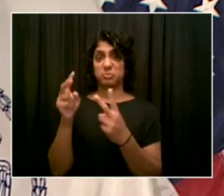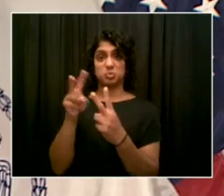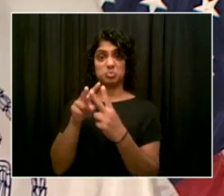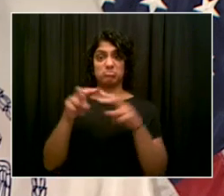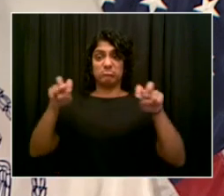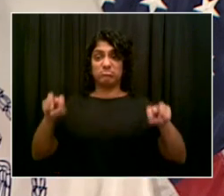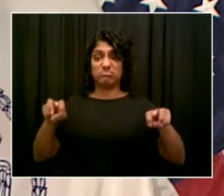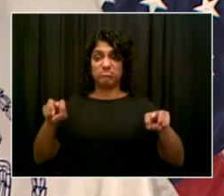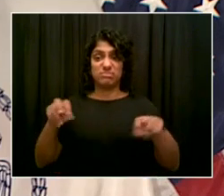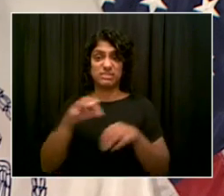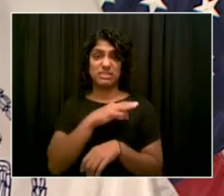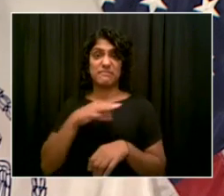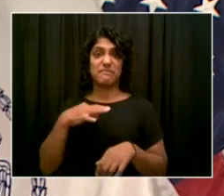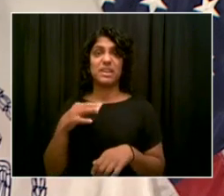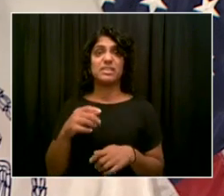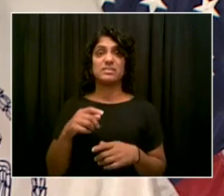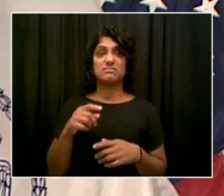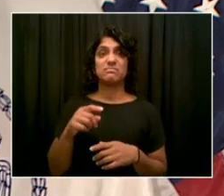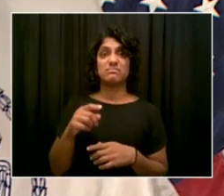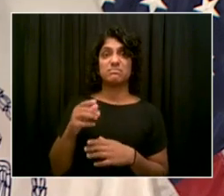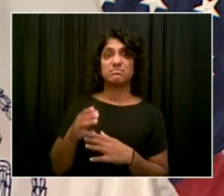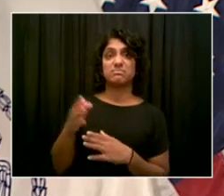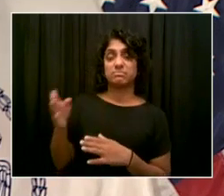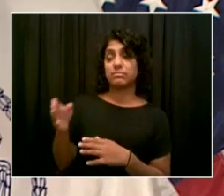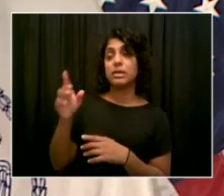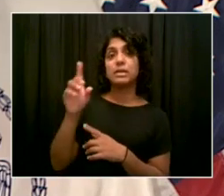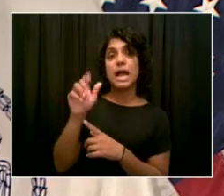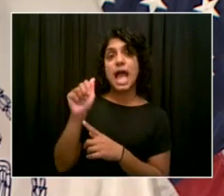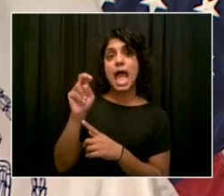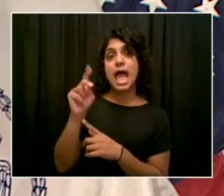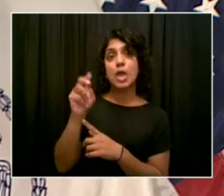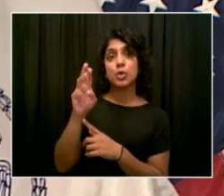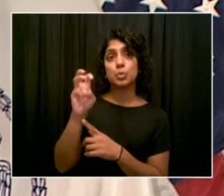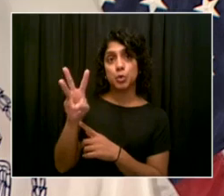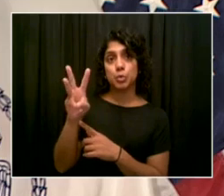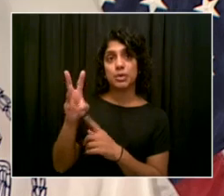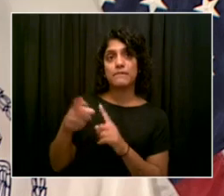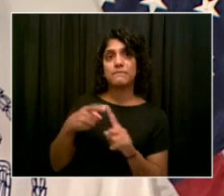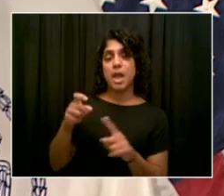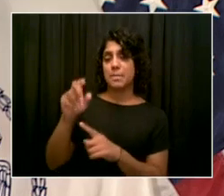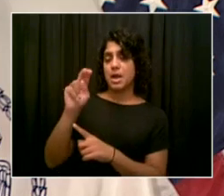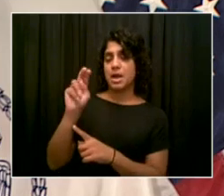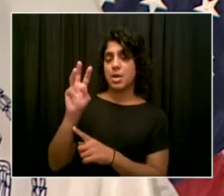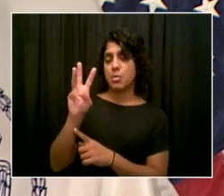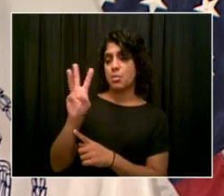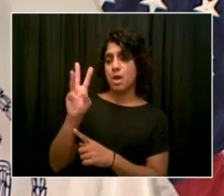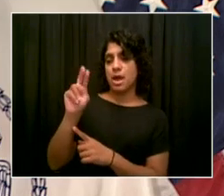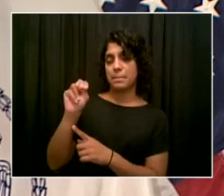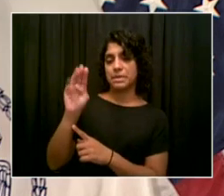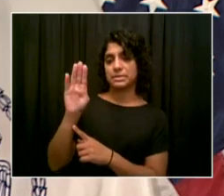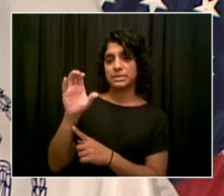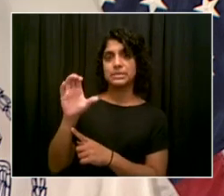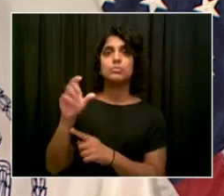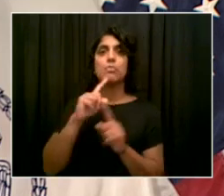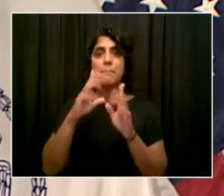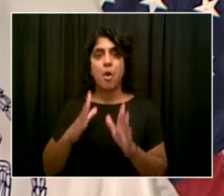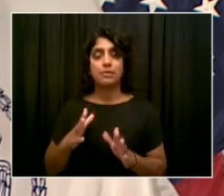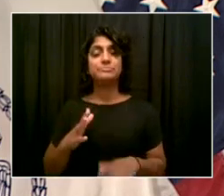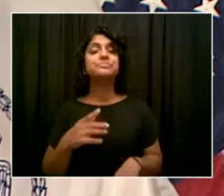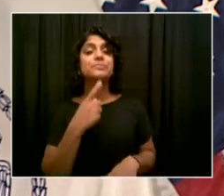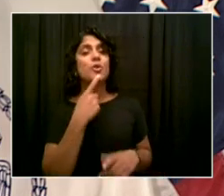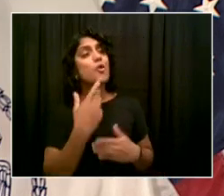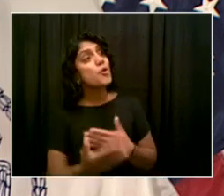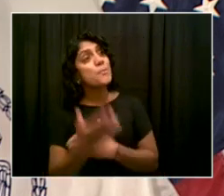Good morning. How's that connection today, Mayor? Andrew, you sound mellifluous, poetic,